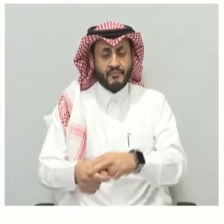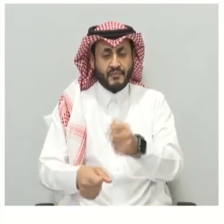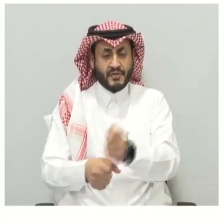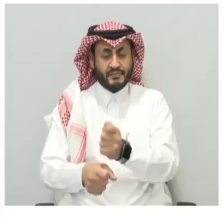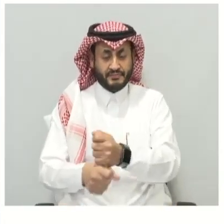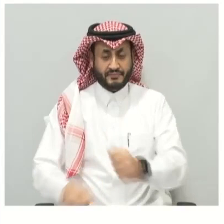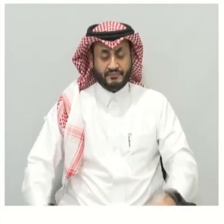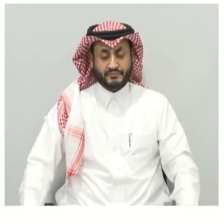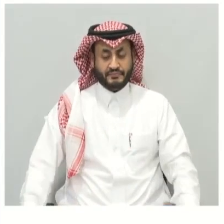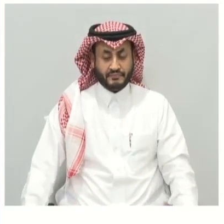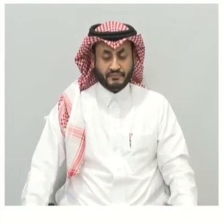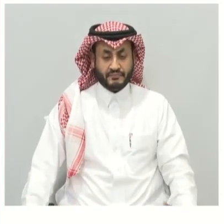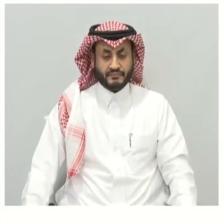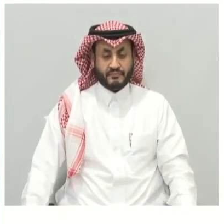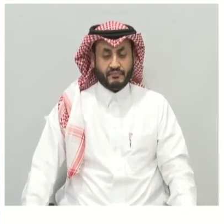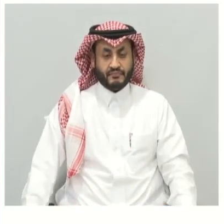routines, and also